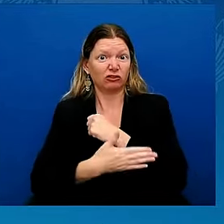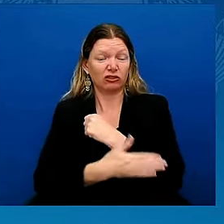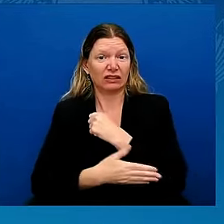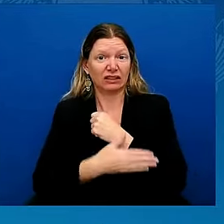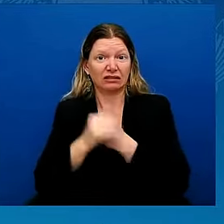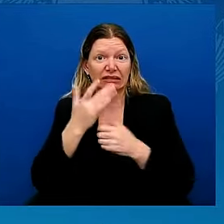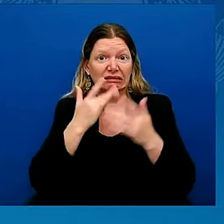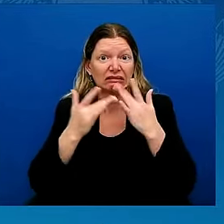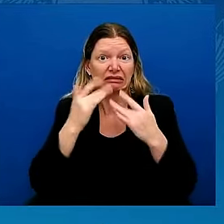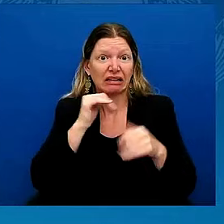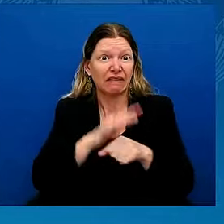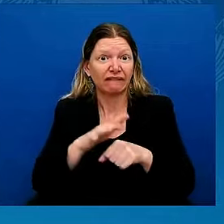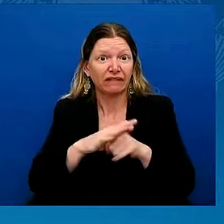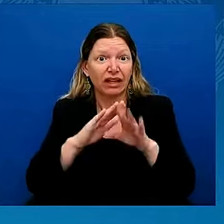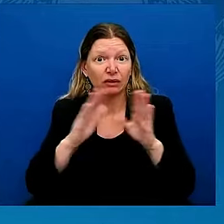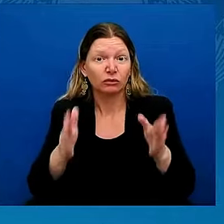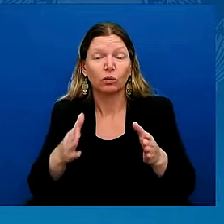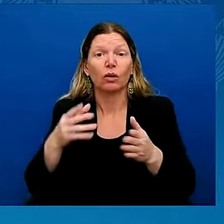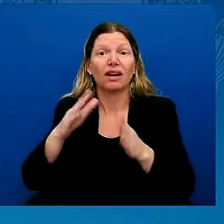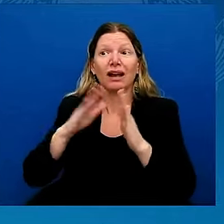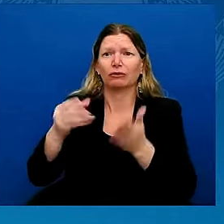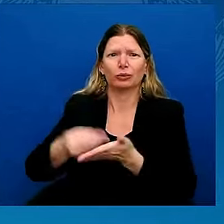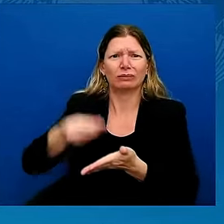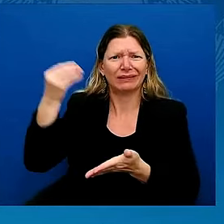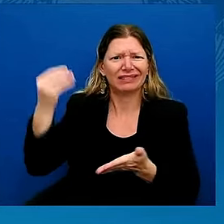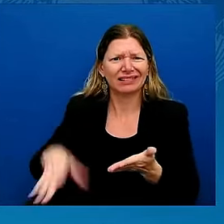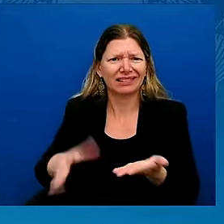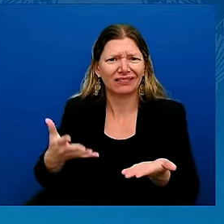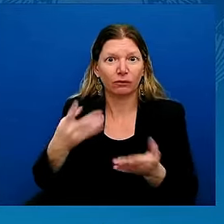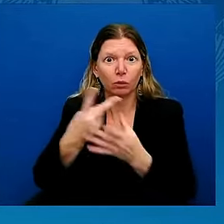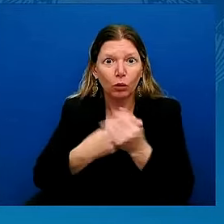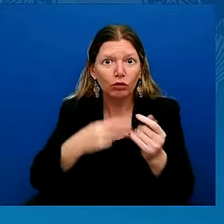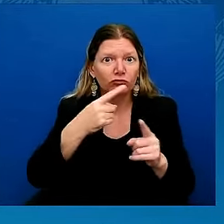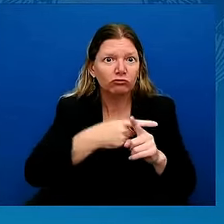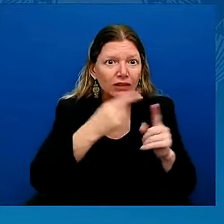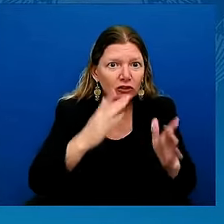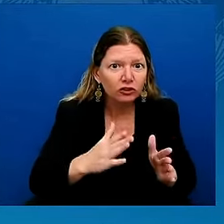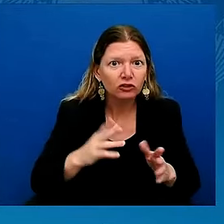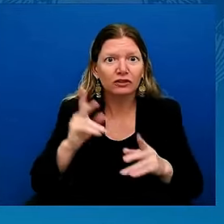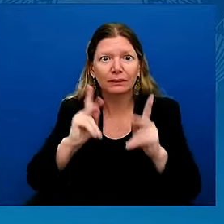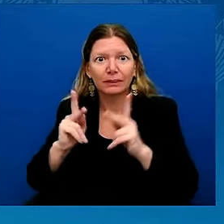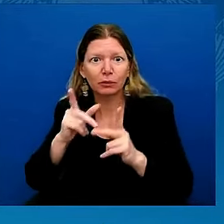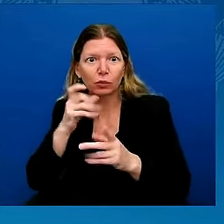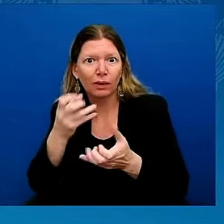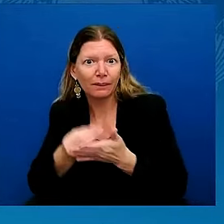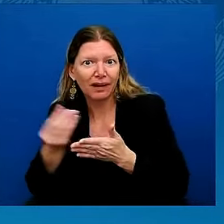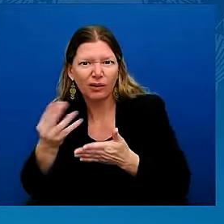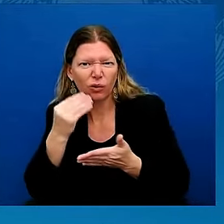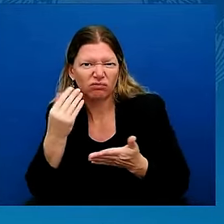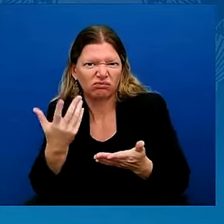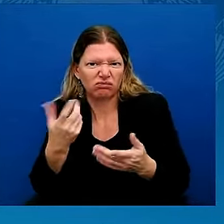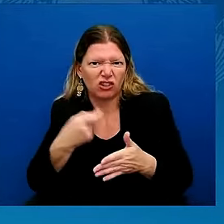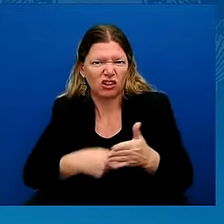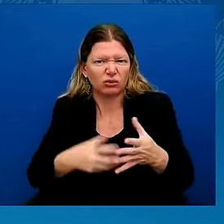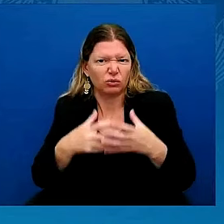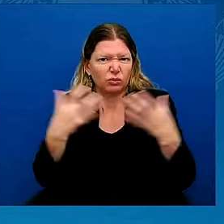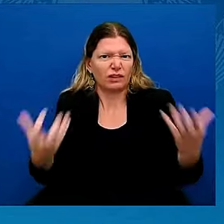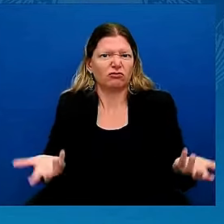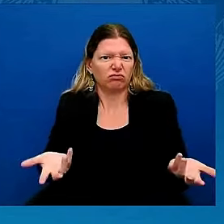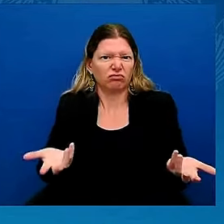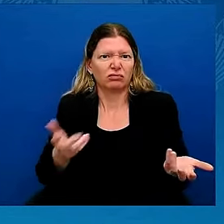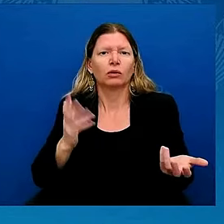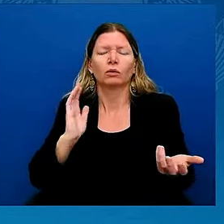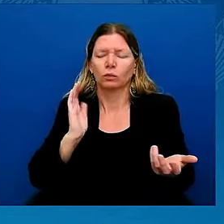we will build together millions of new homes and give first-time home buyers $25,000 in down